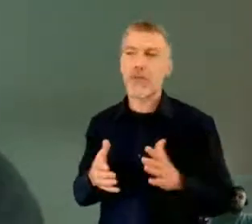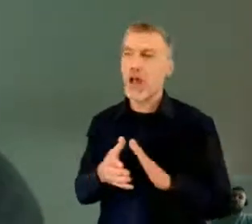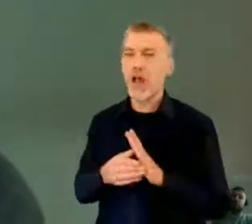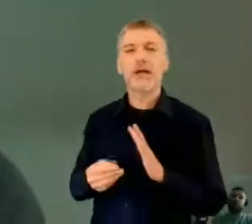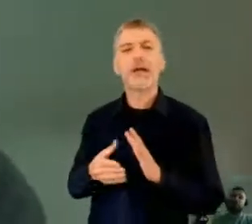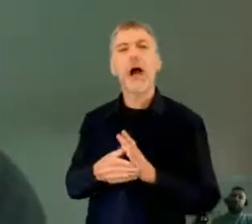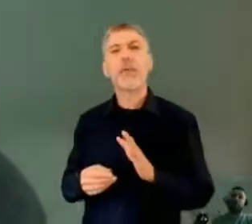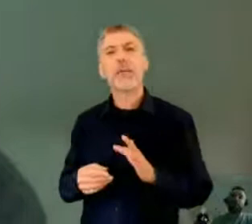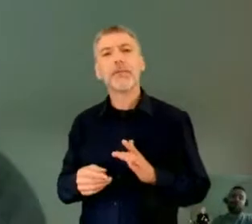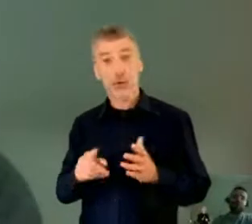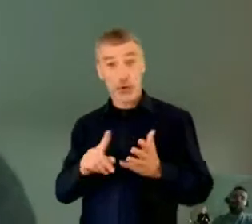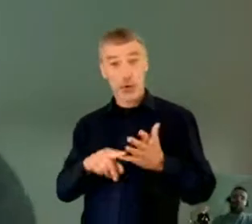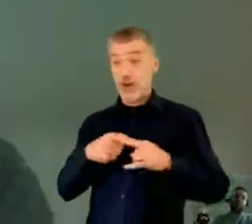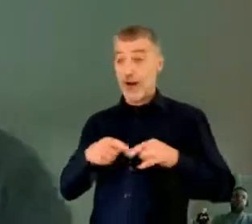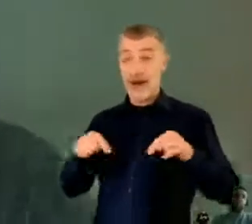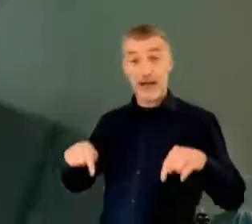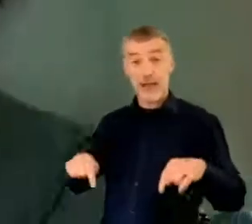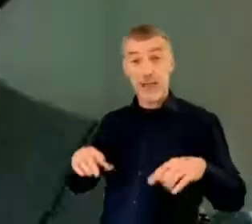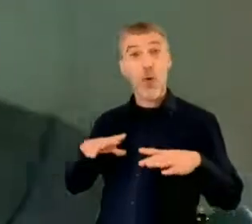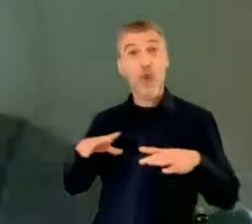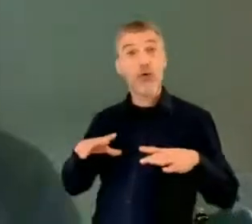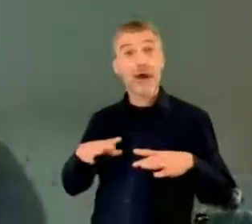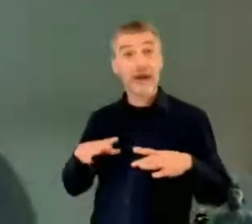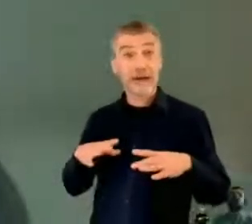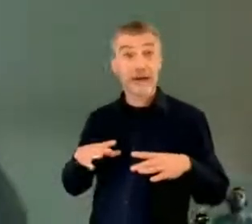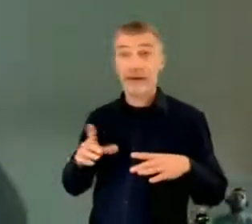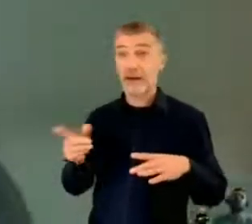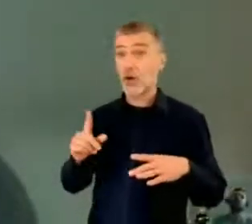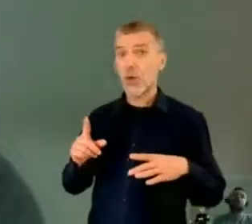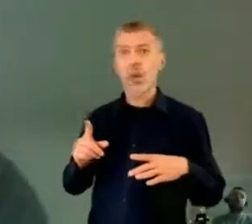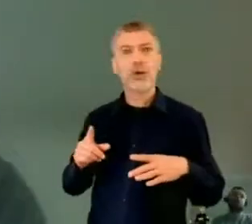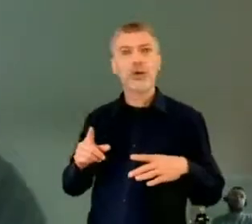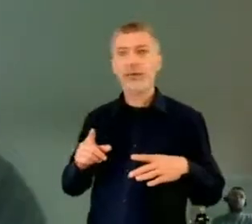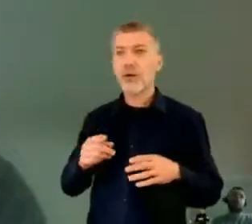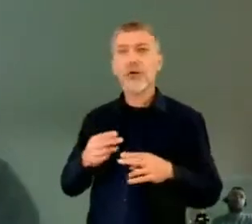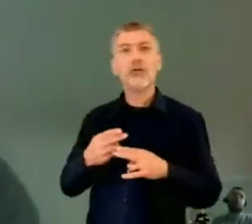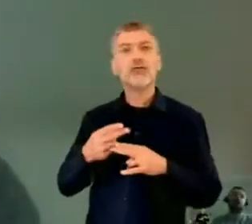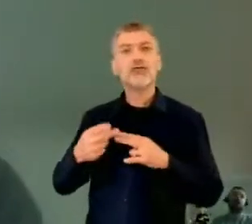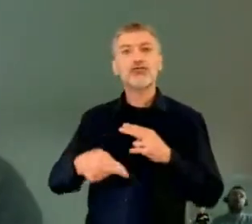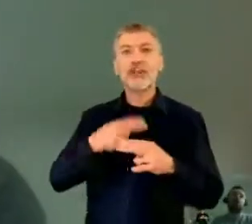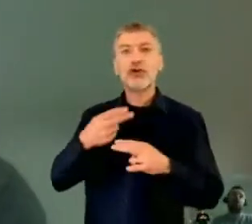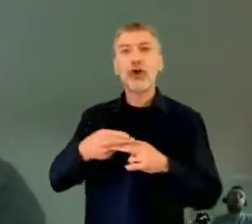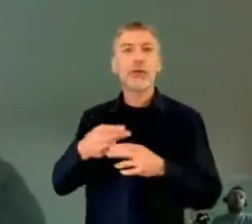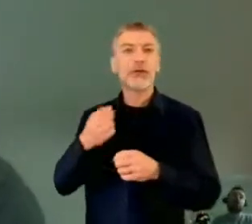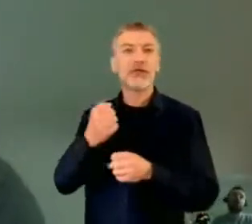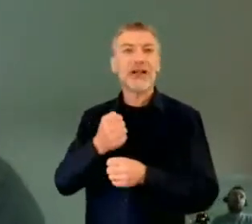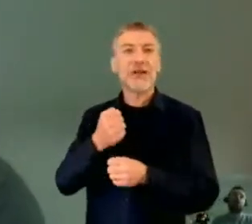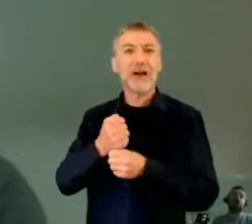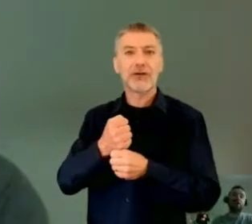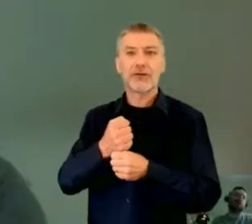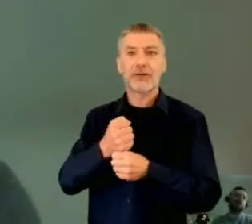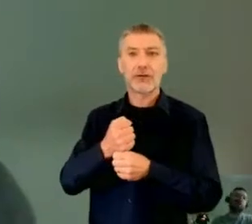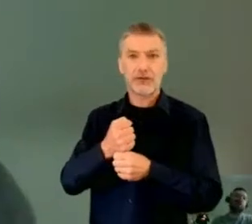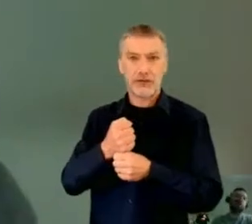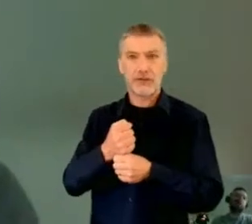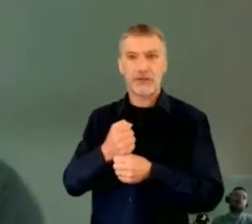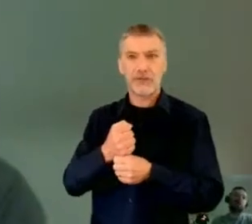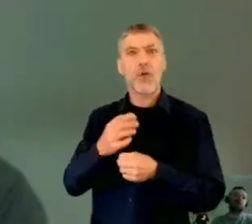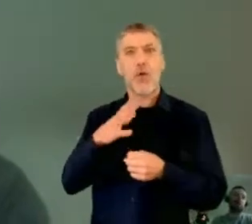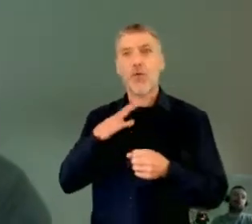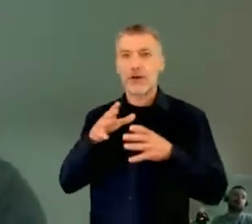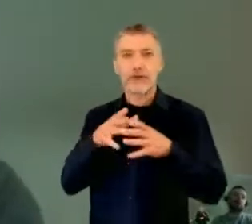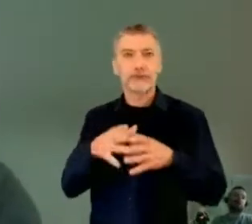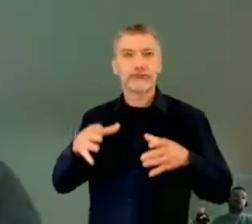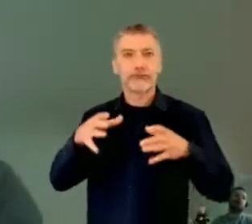towards rapidly scaling up the uptake in renewable generation. So quite a lot of now of your energy that you're importing from the grid